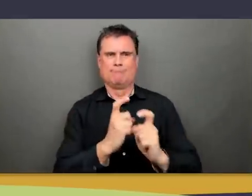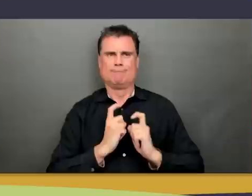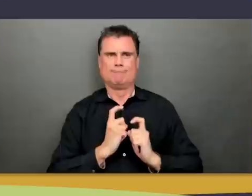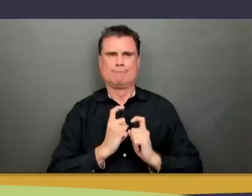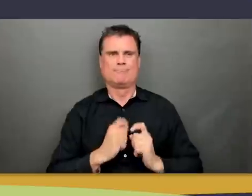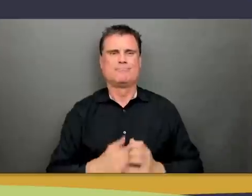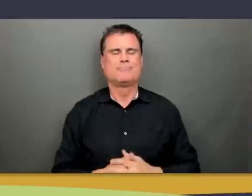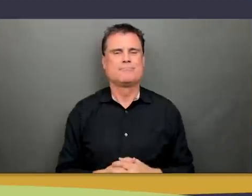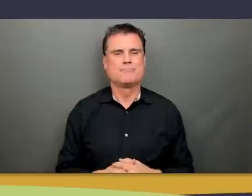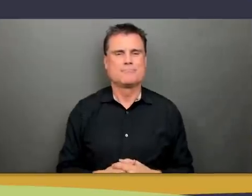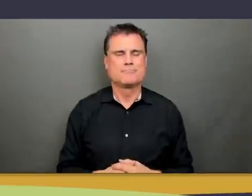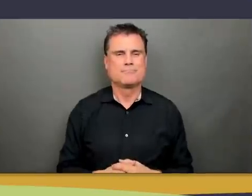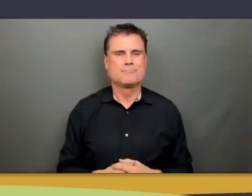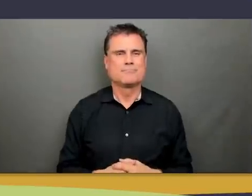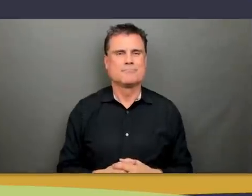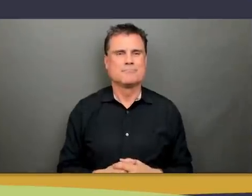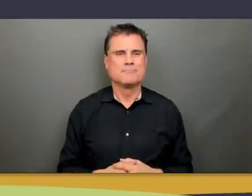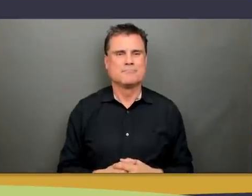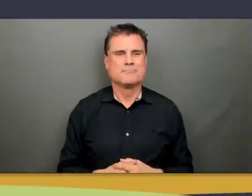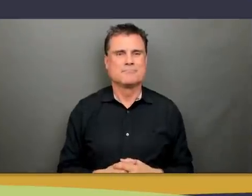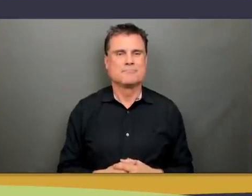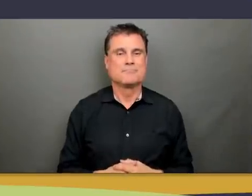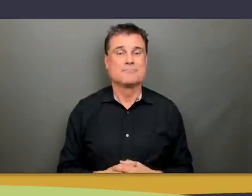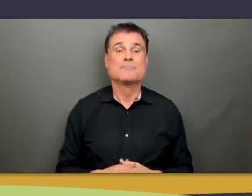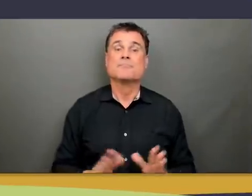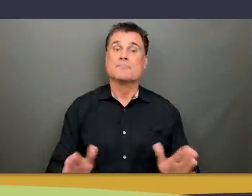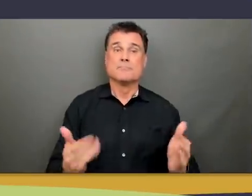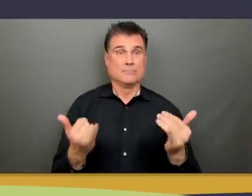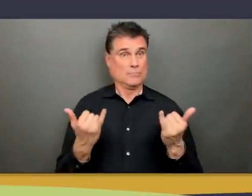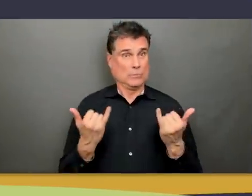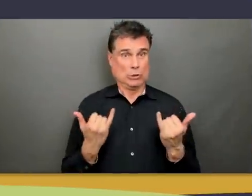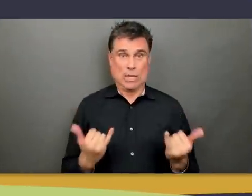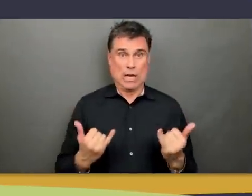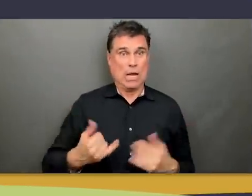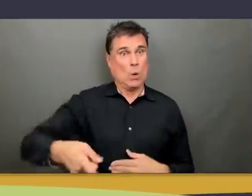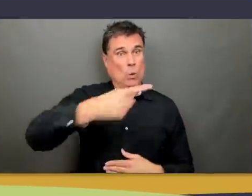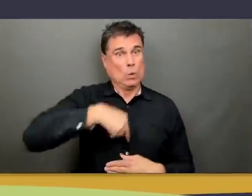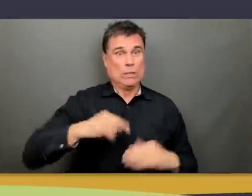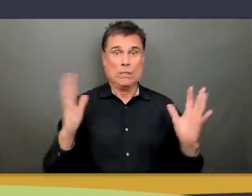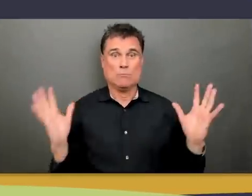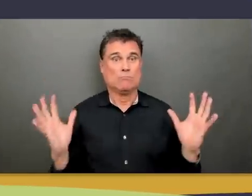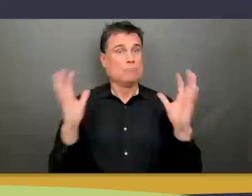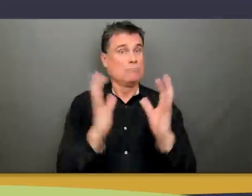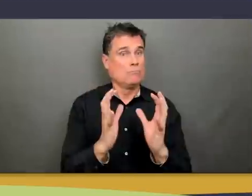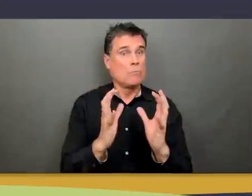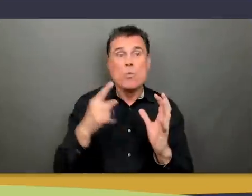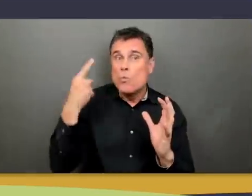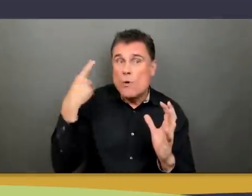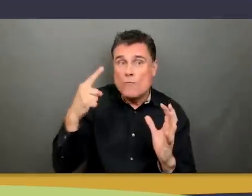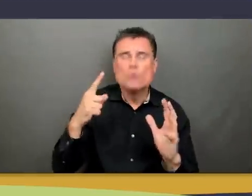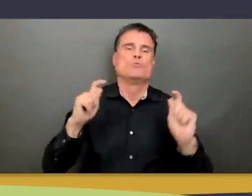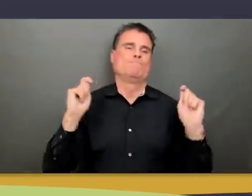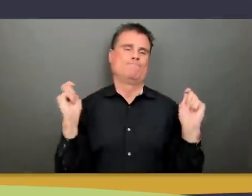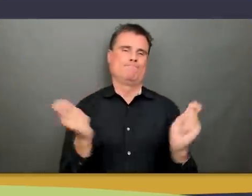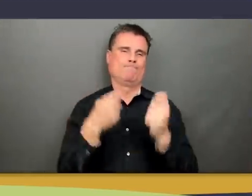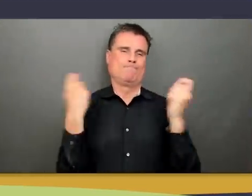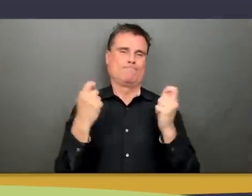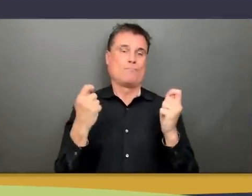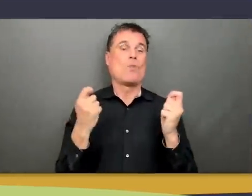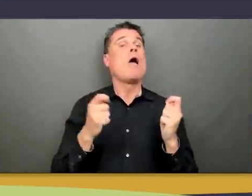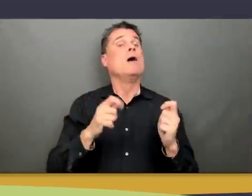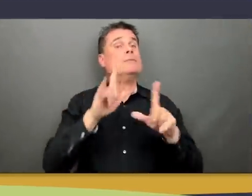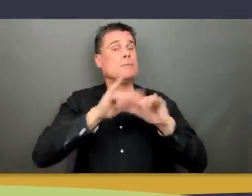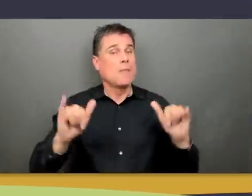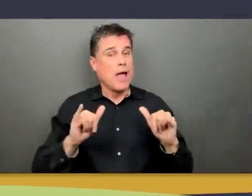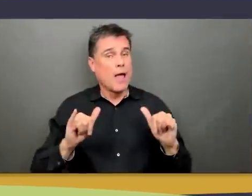Today we gather in celebration and we gather in sadness. We gather across vast distance